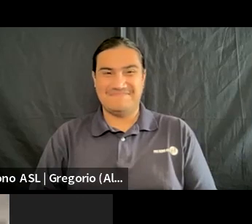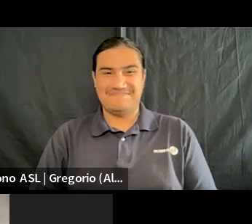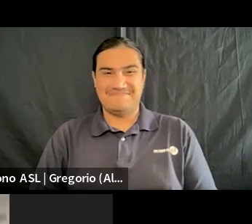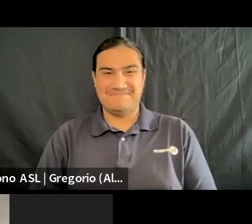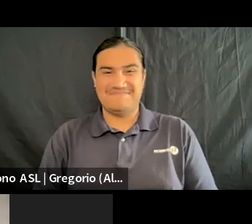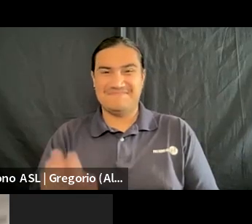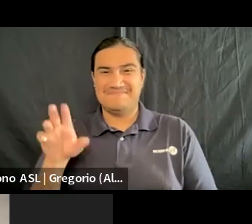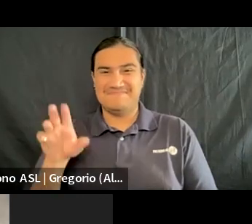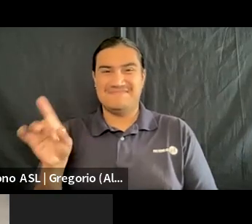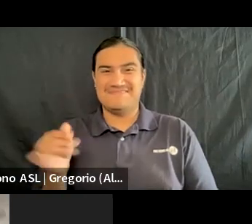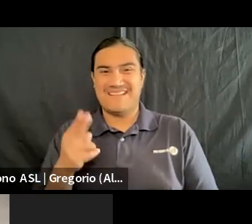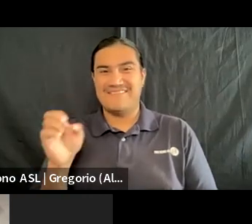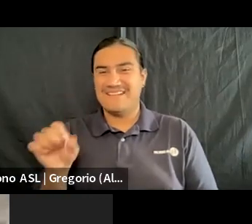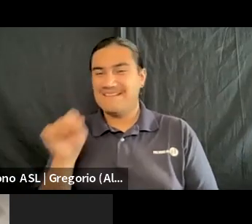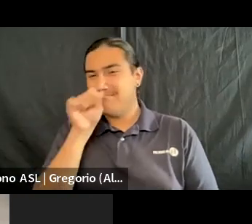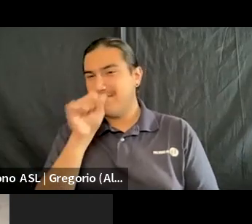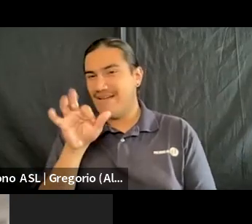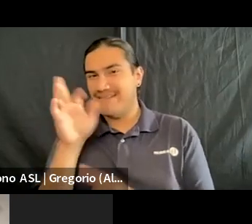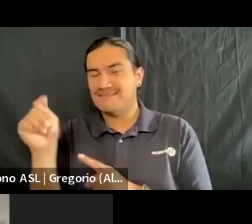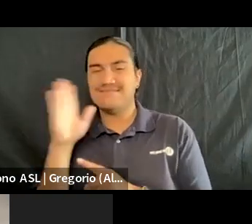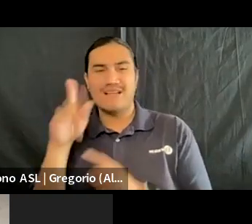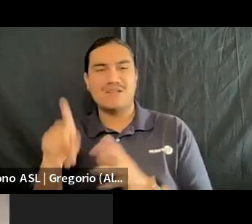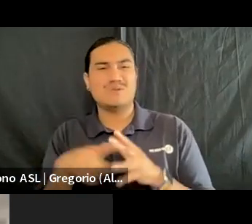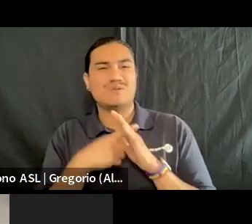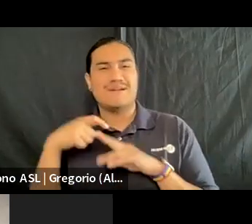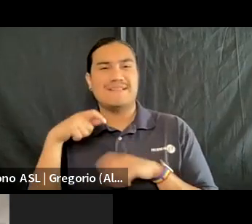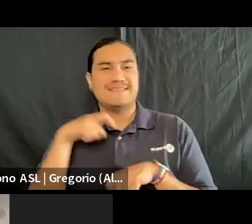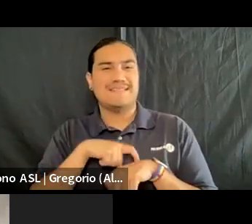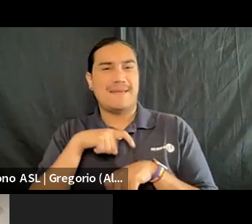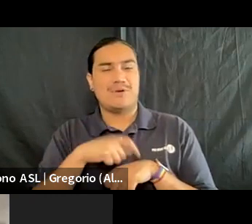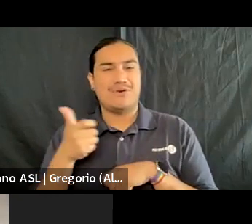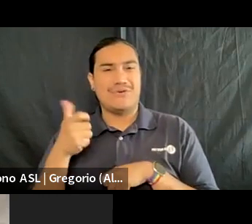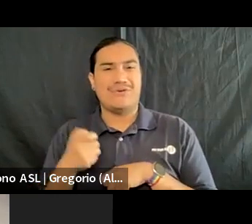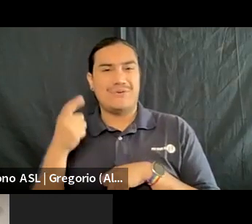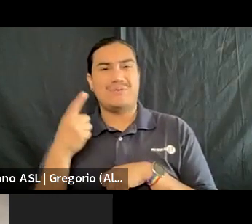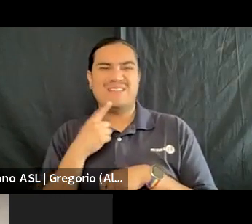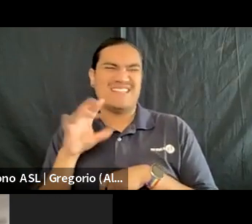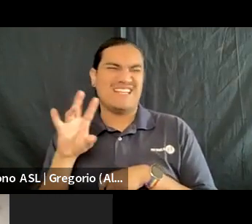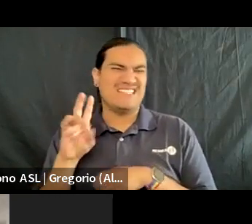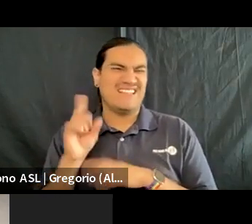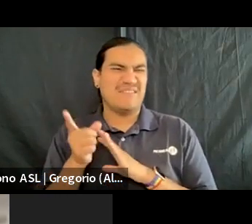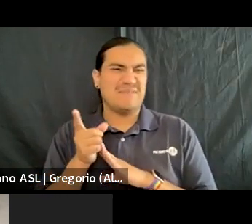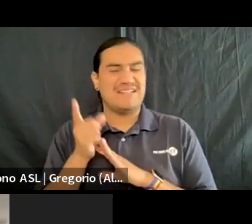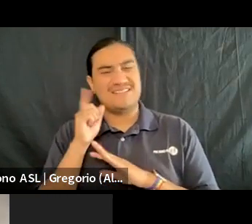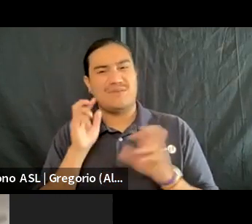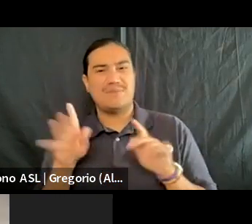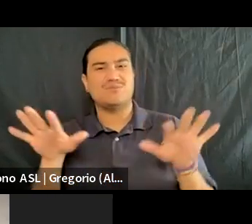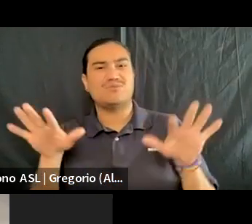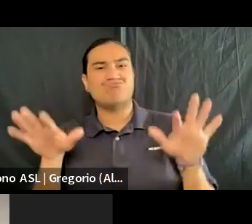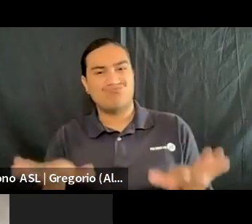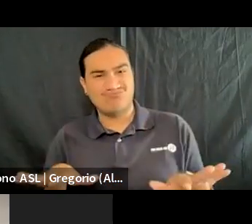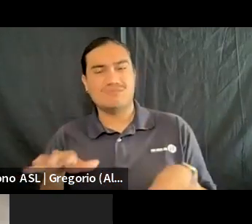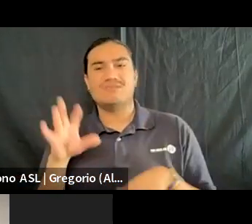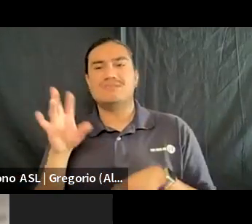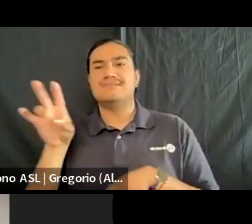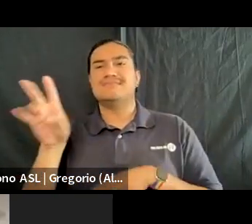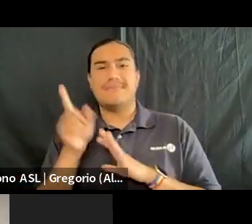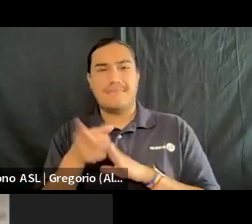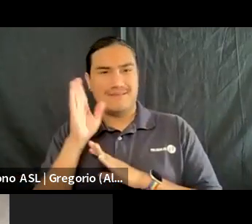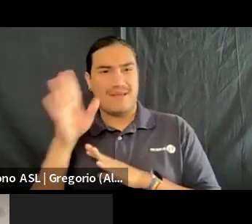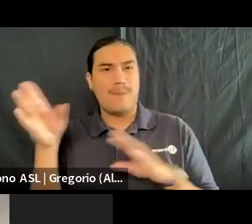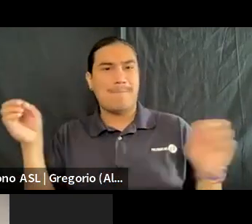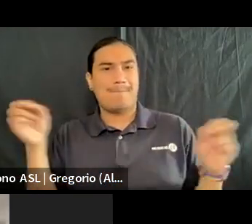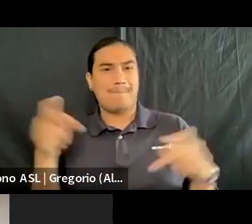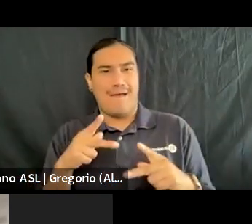Love it. I'll start a timer, and let's say 7 minutes, just to give folks a moment to settle down. And in 7 minutes, I will come